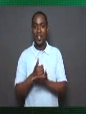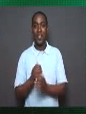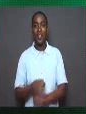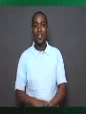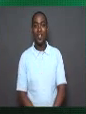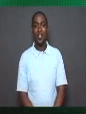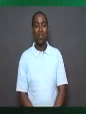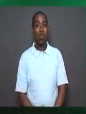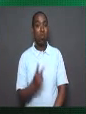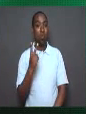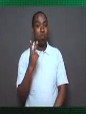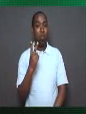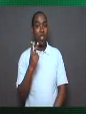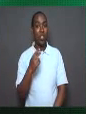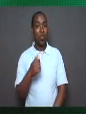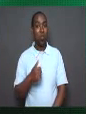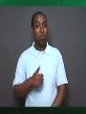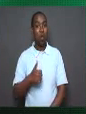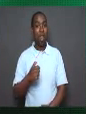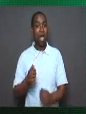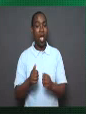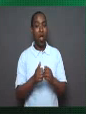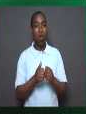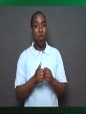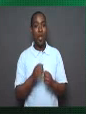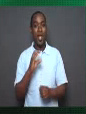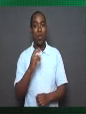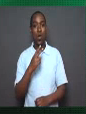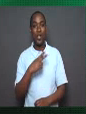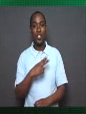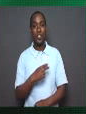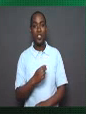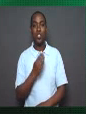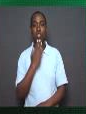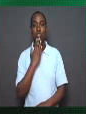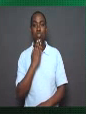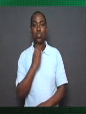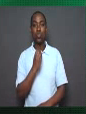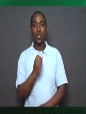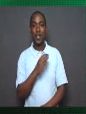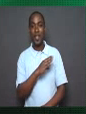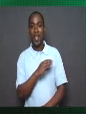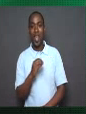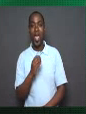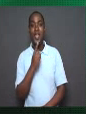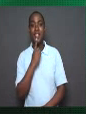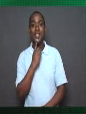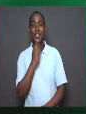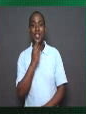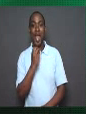The 2 most common carbohydrates are sugar and starch.